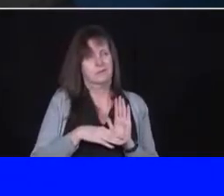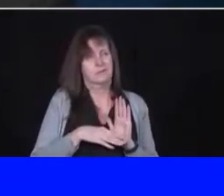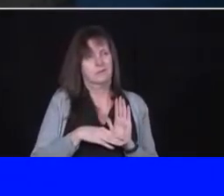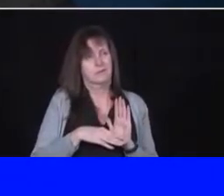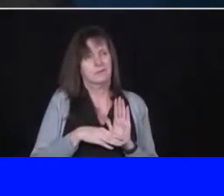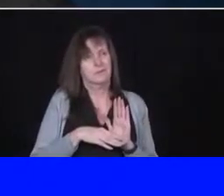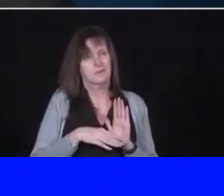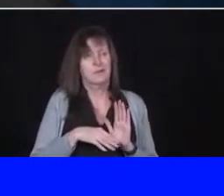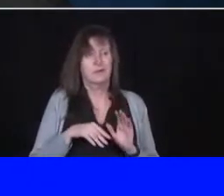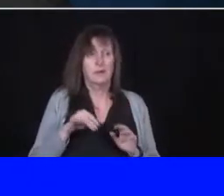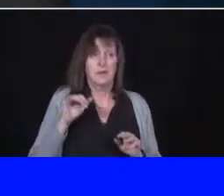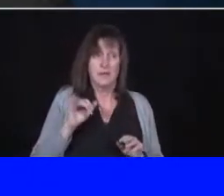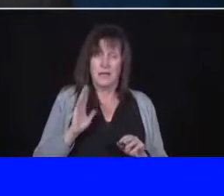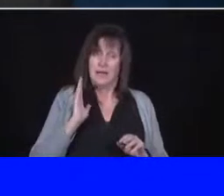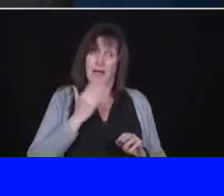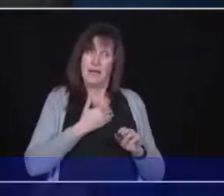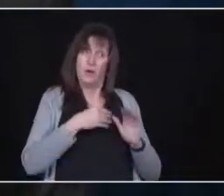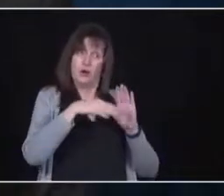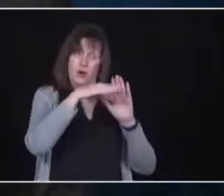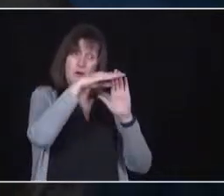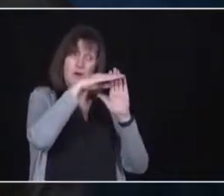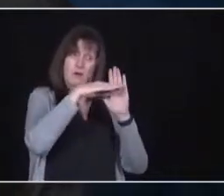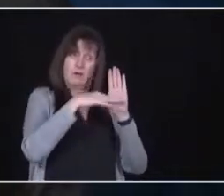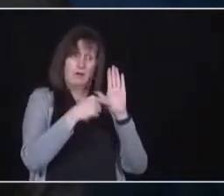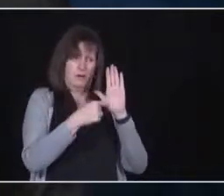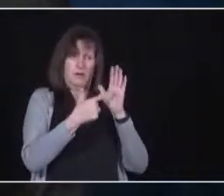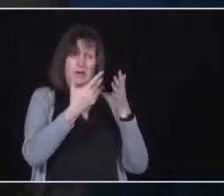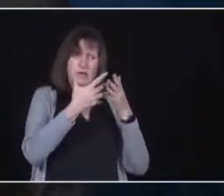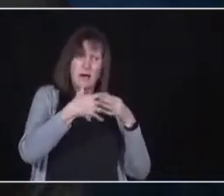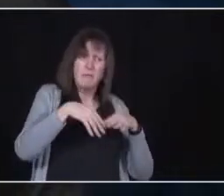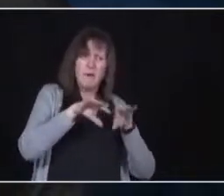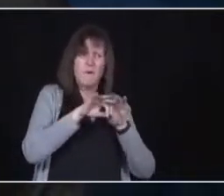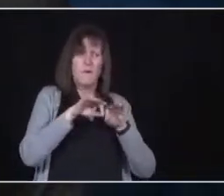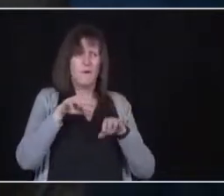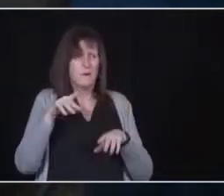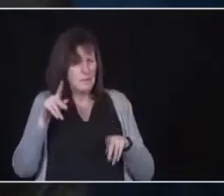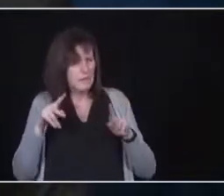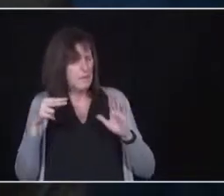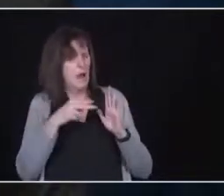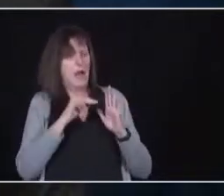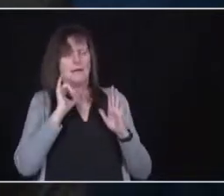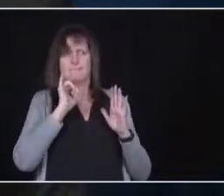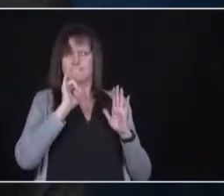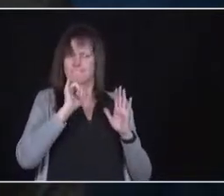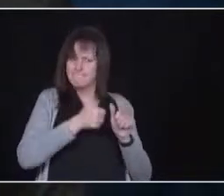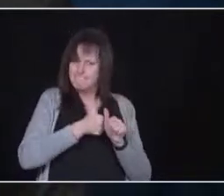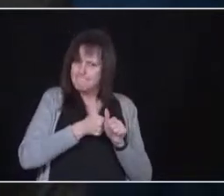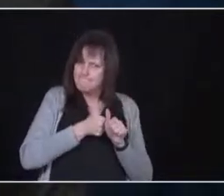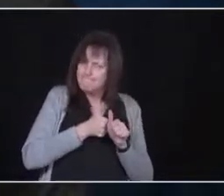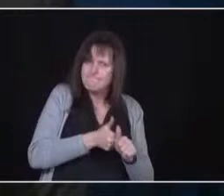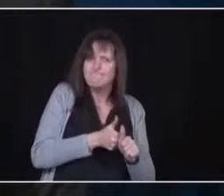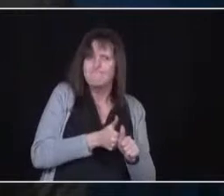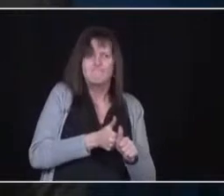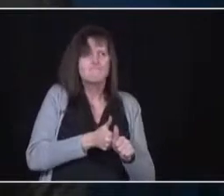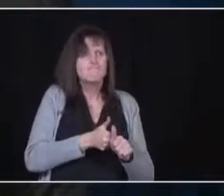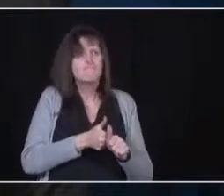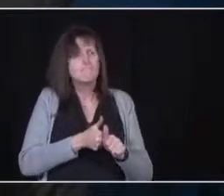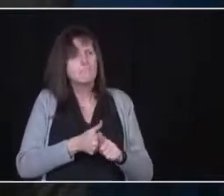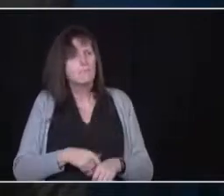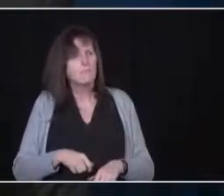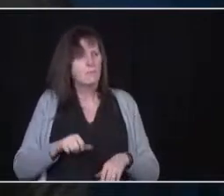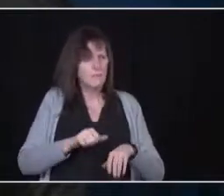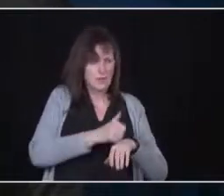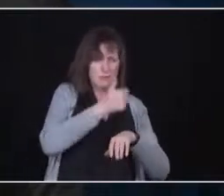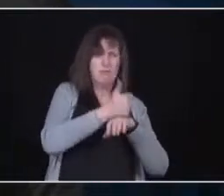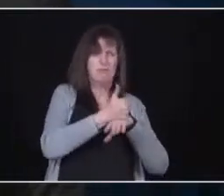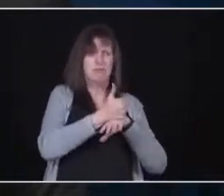is very important that the people take it as seriously as we do. So strong measures require strong cooperation and strong participation. And we